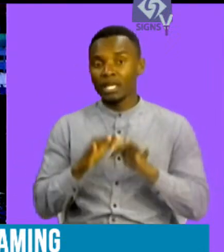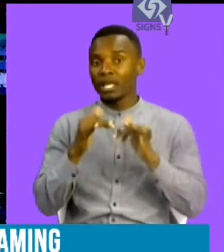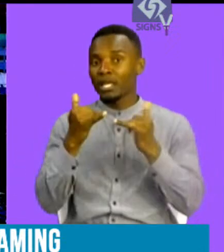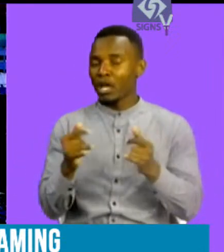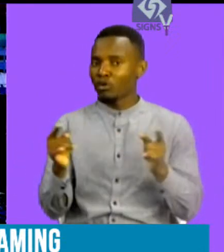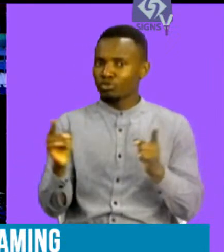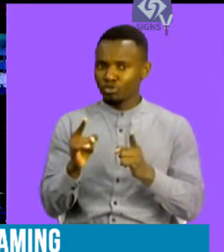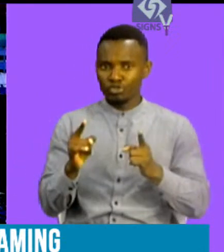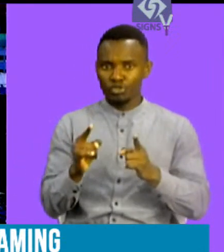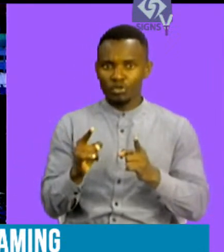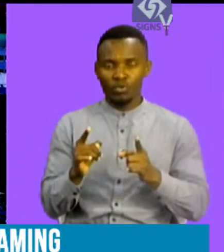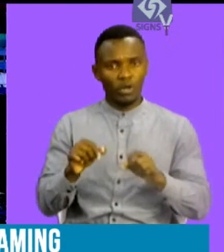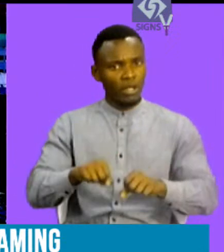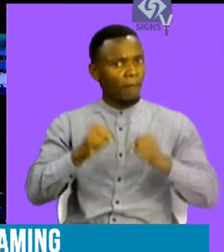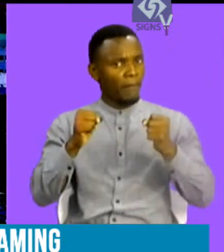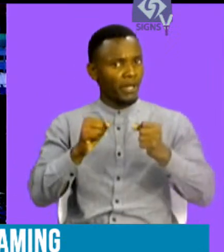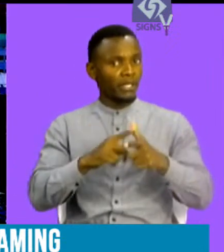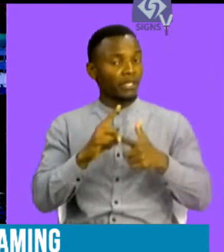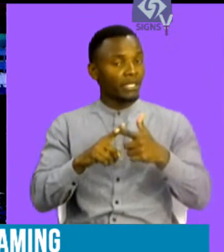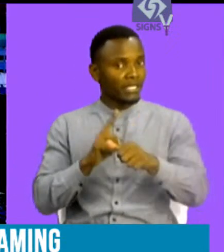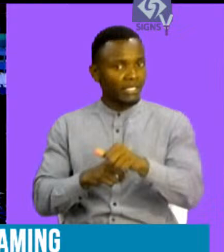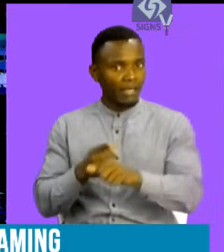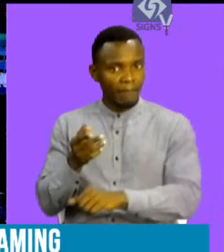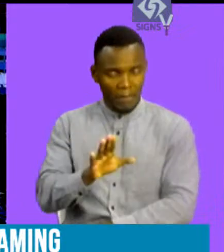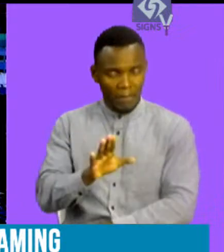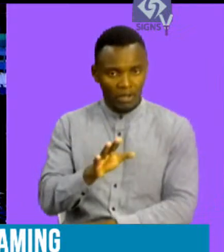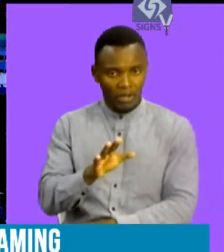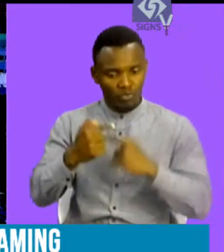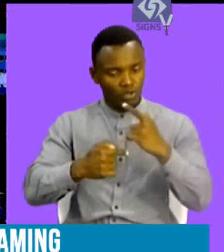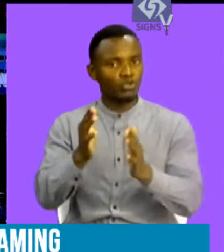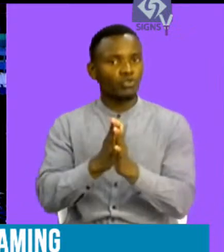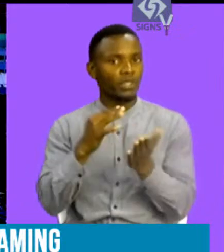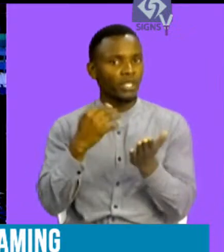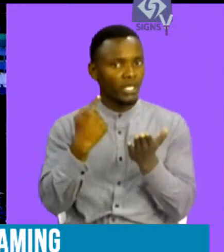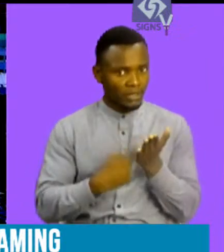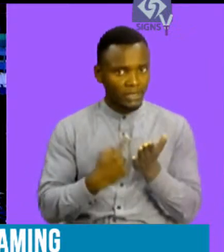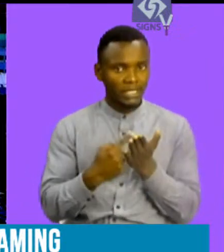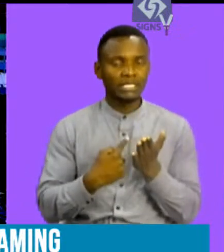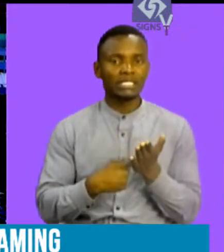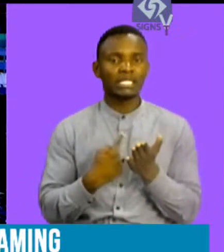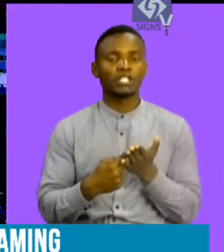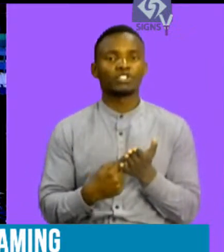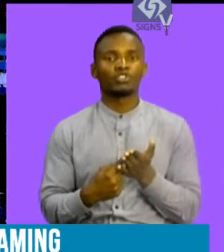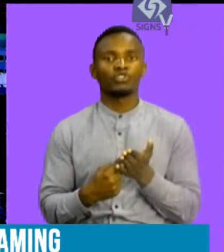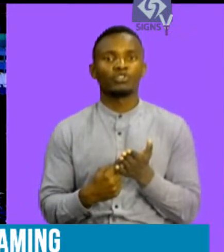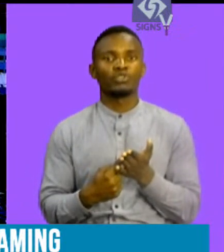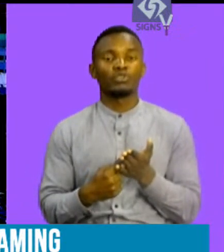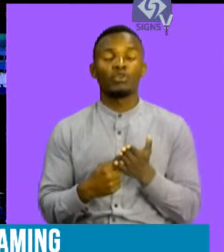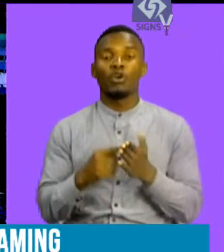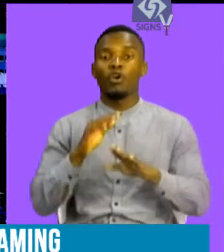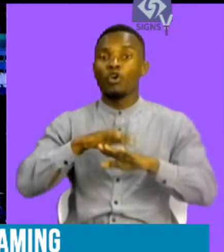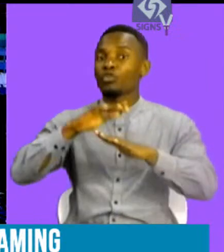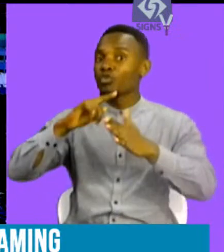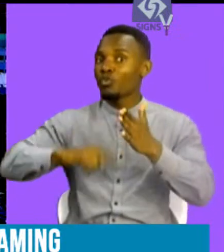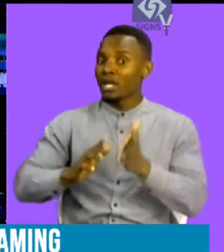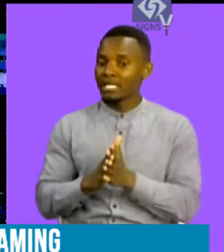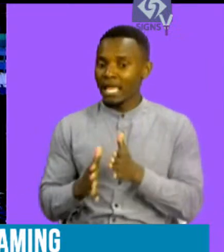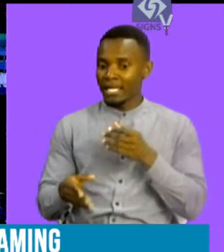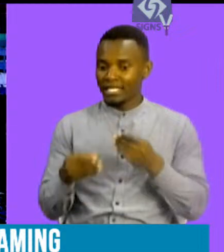But when we come back, we're coming back with Madam Wangi and Mr. Kabanya, and we're continuing with this conversation of